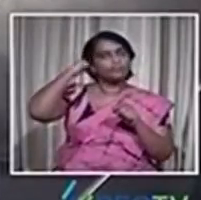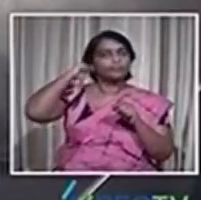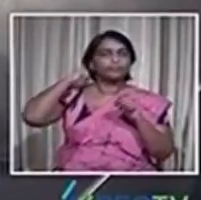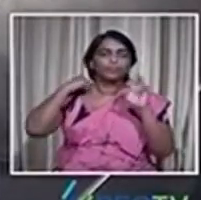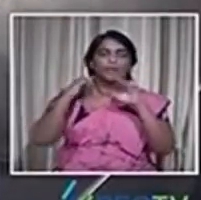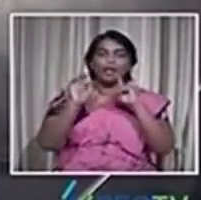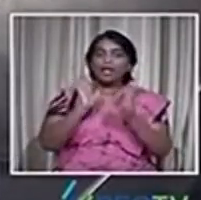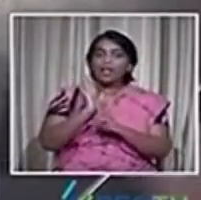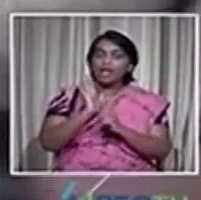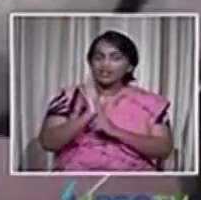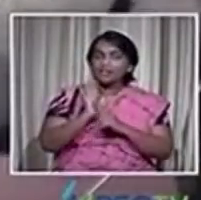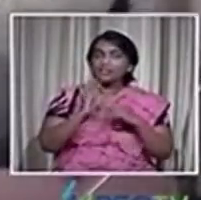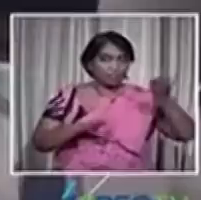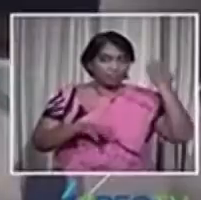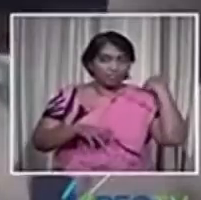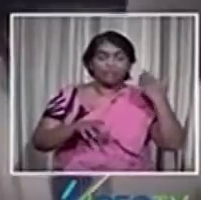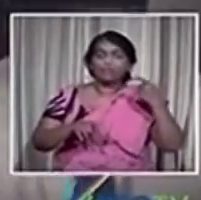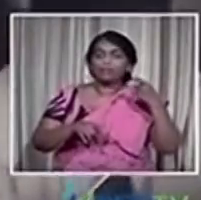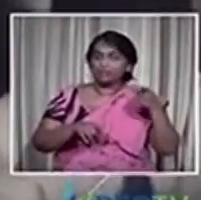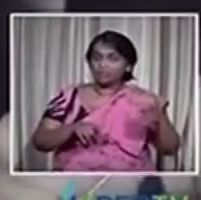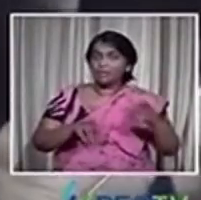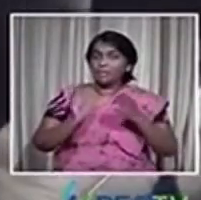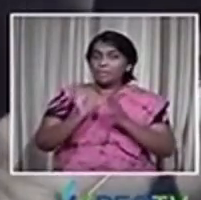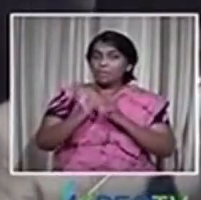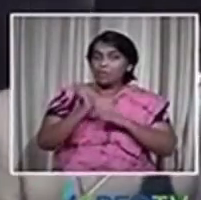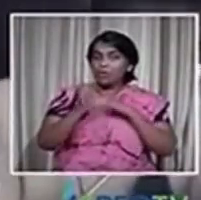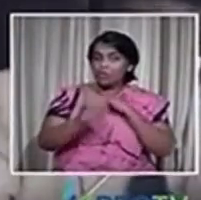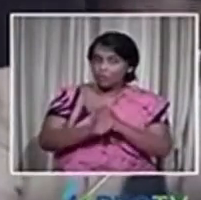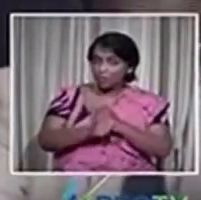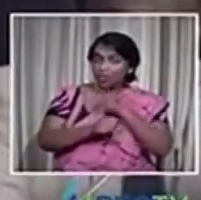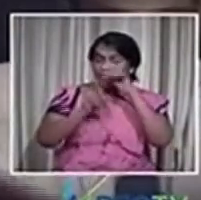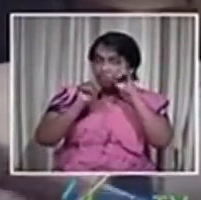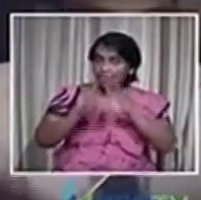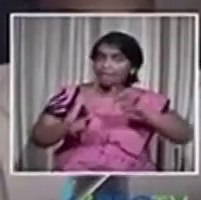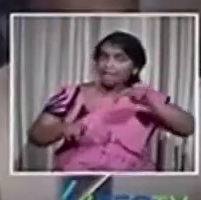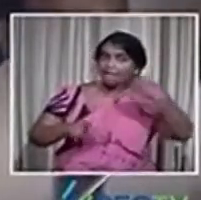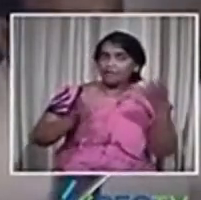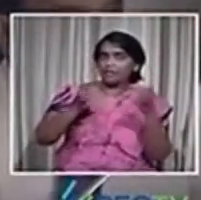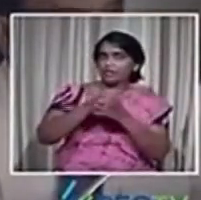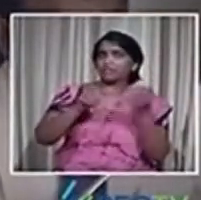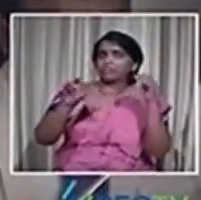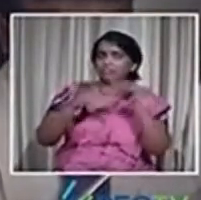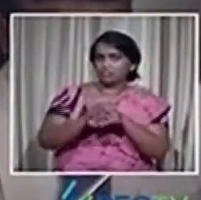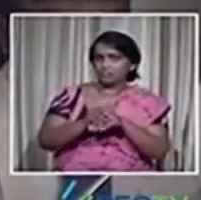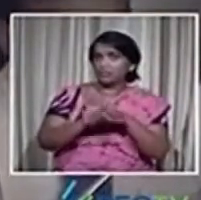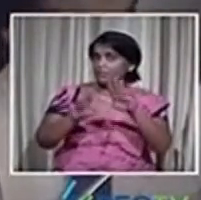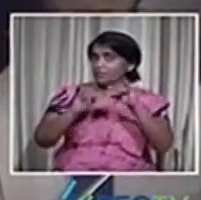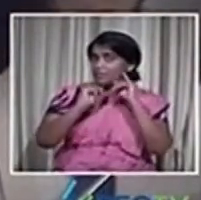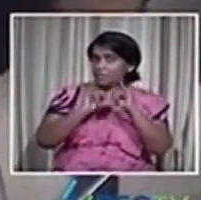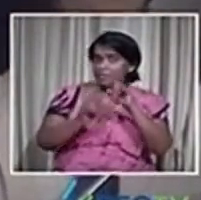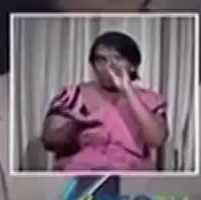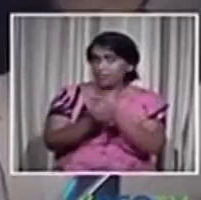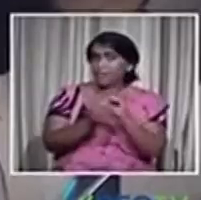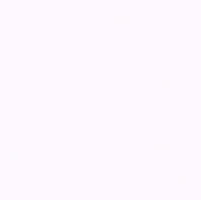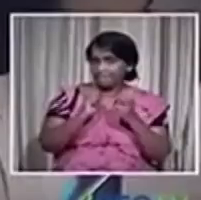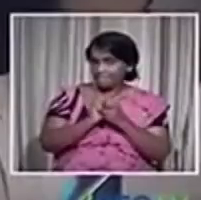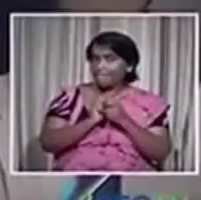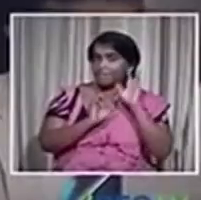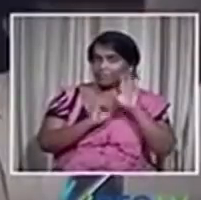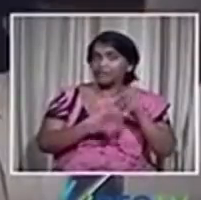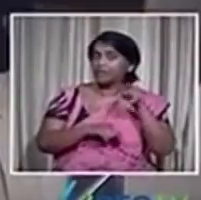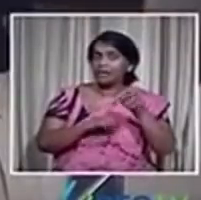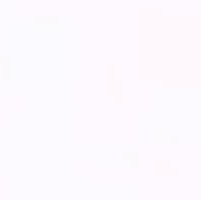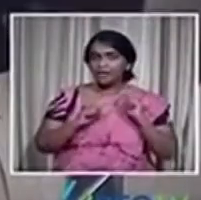Similar bikes were used to assassinate Lasantha Wickrematunge. Another group similar to this was seen at the Mirihana protest too. This is a serious security